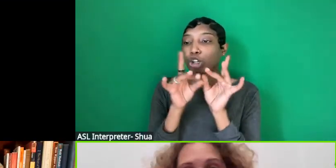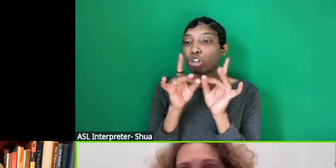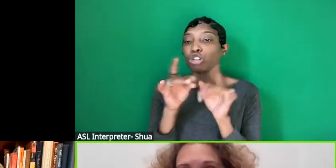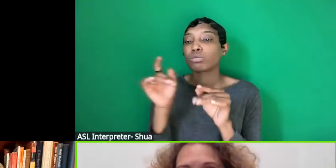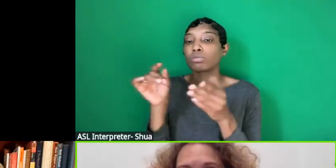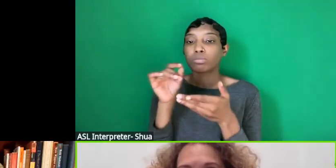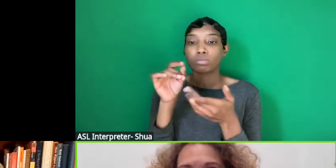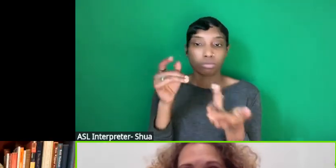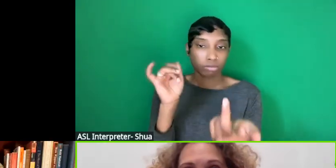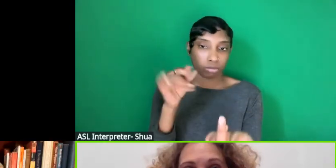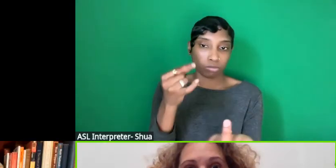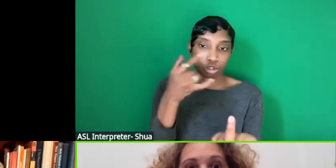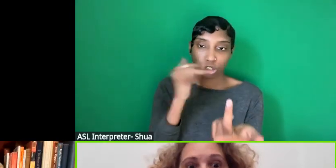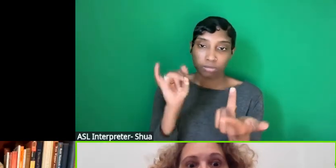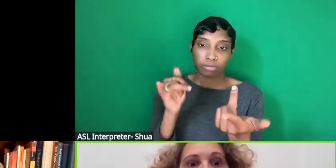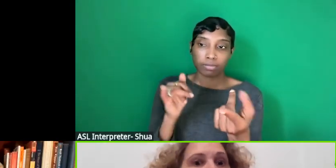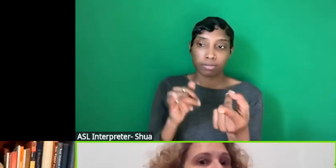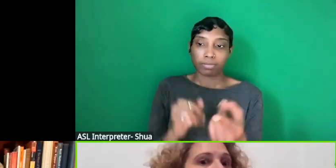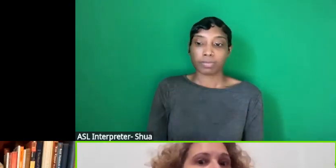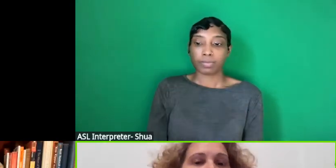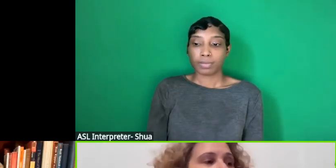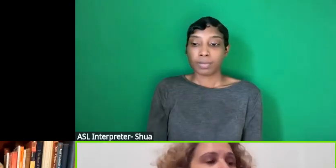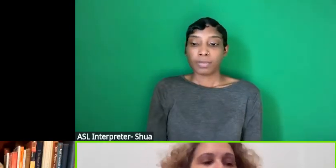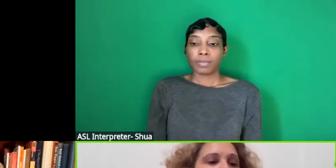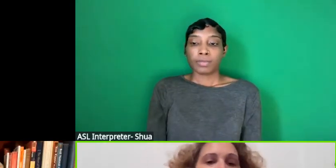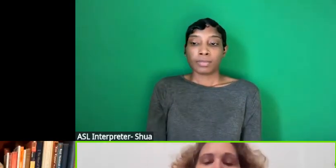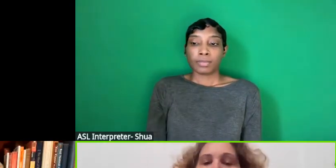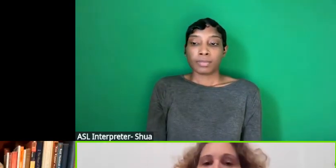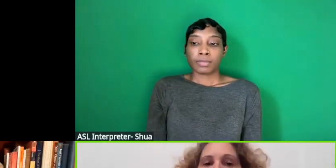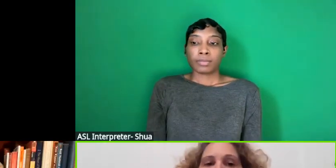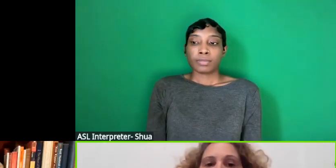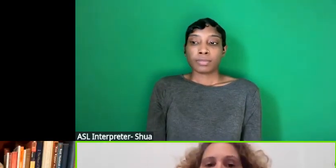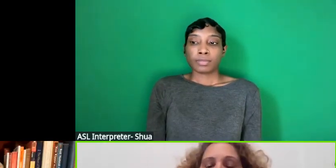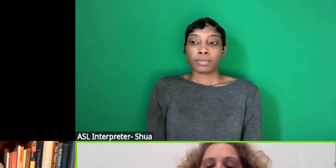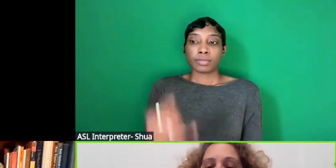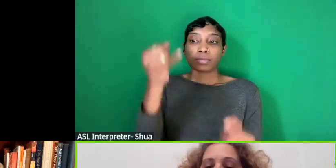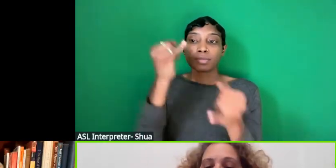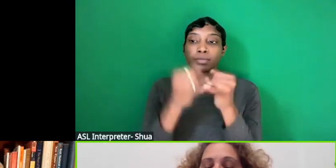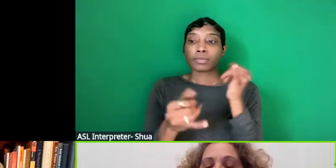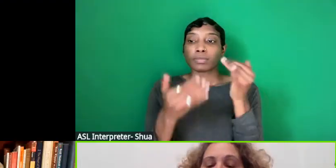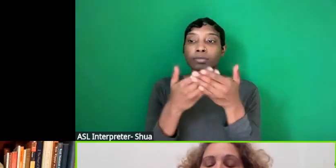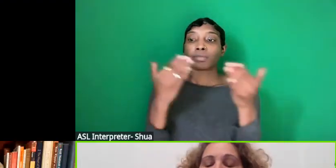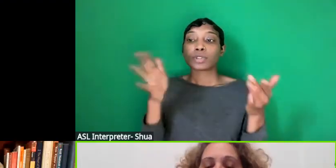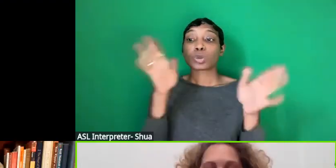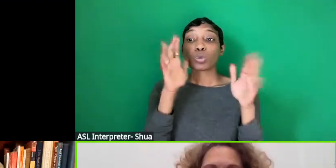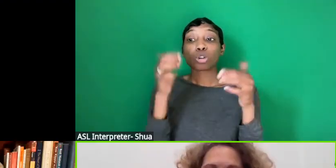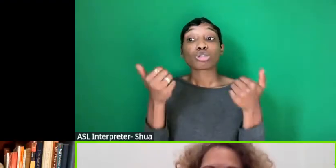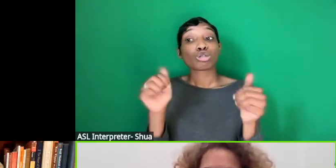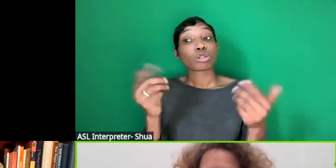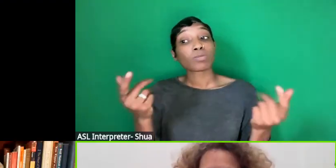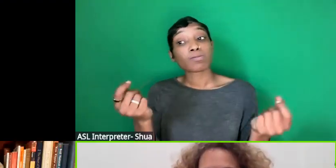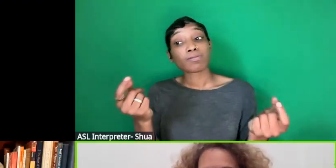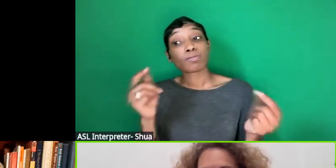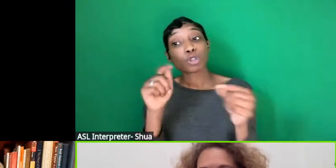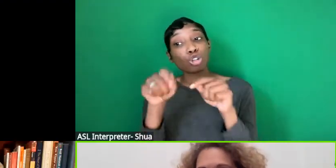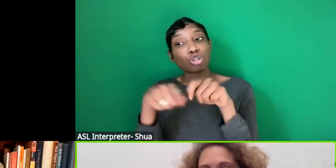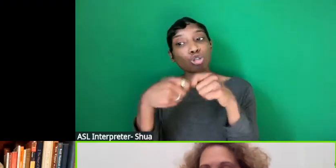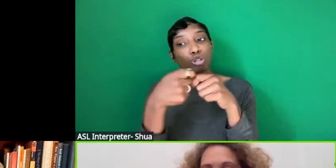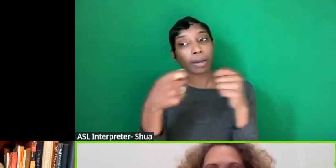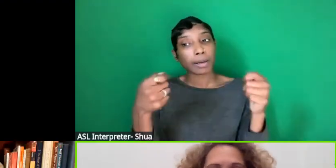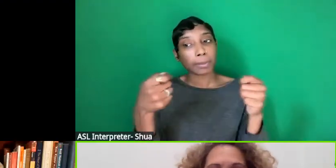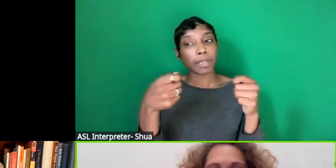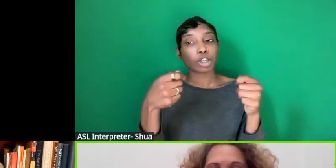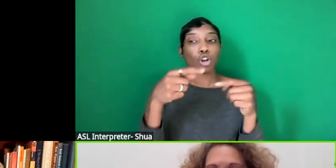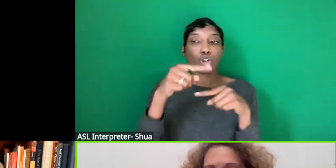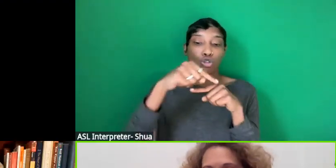there. And then the last thing you would do is you would tie your ribbon around the